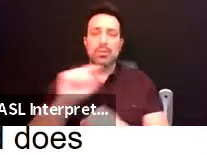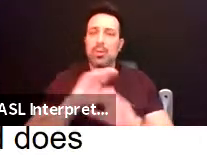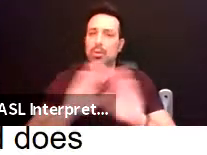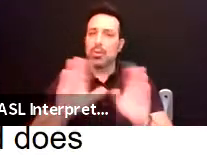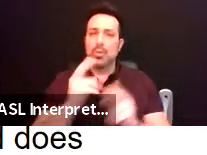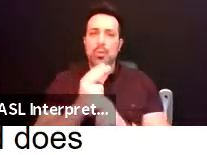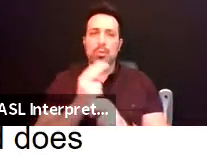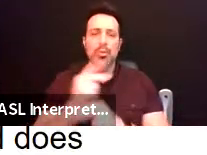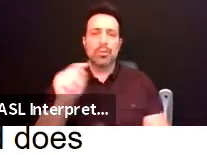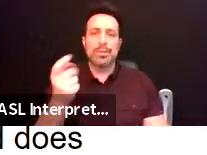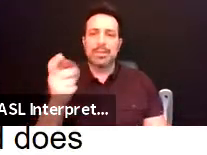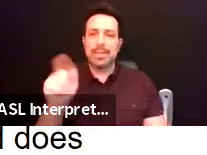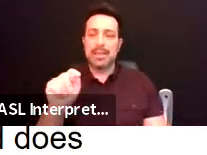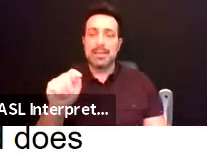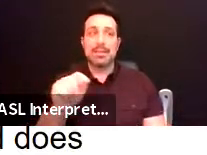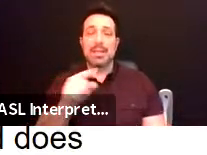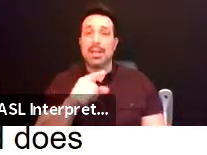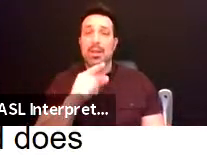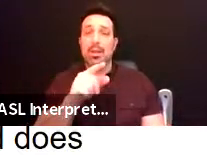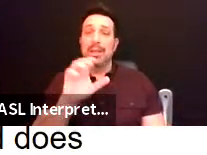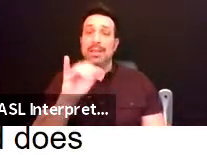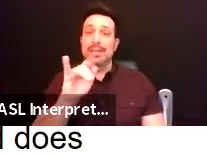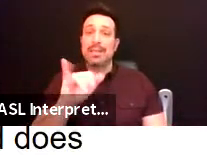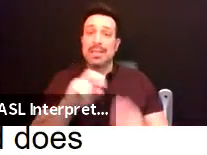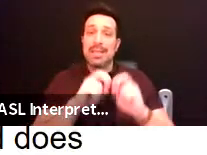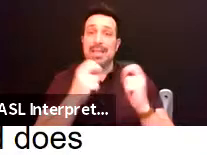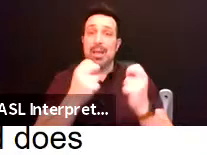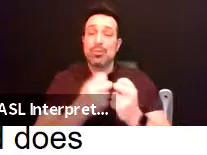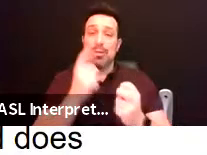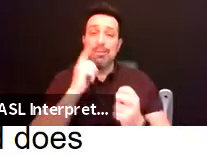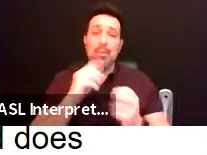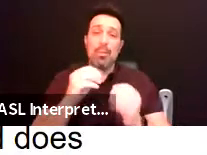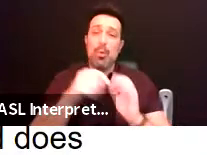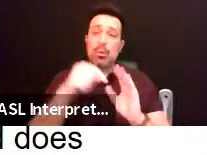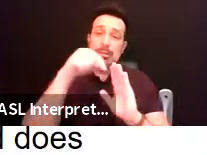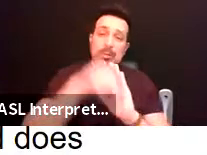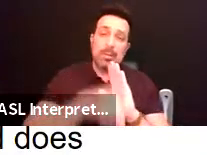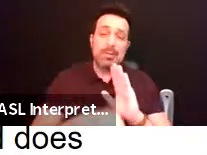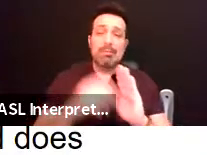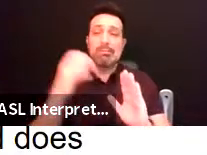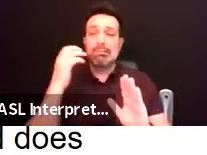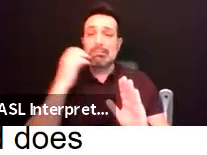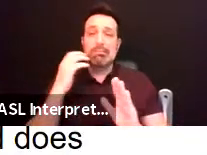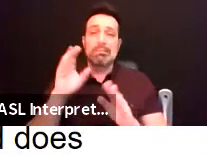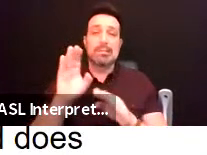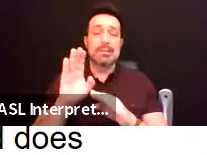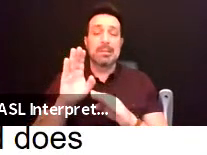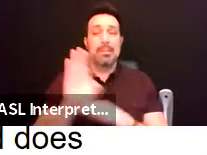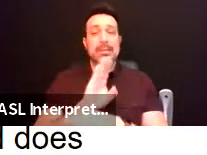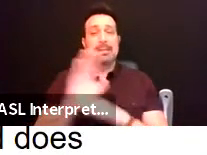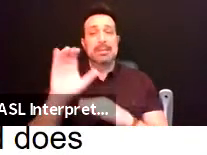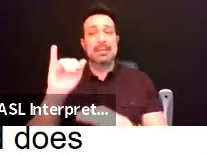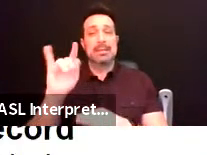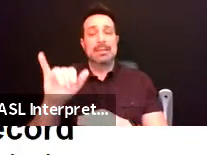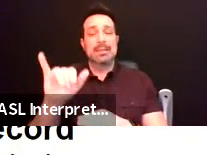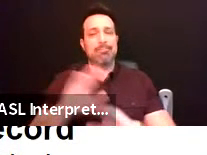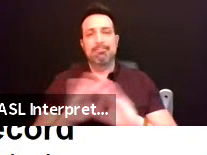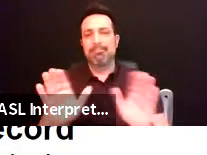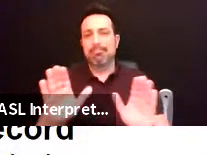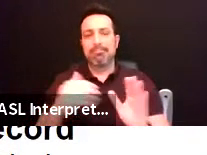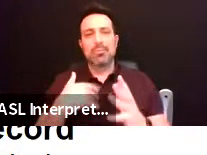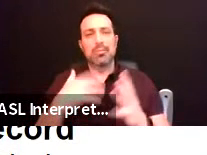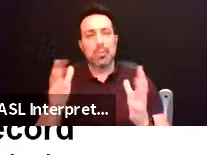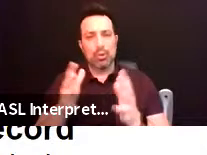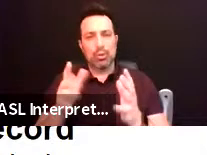use text and city councilors for substantive city business at all. So we would